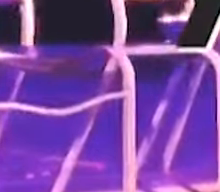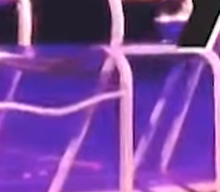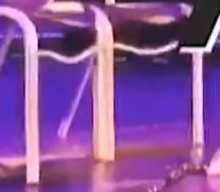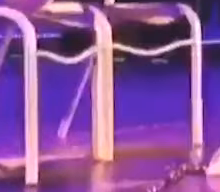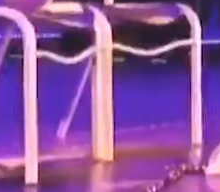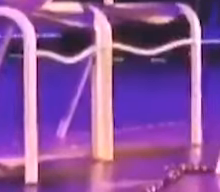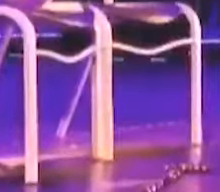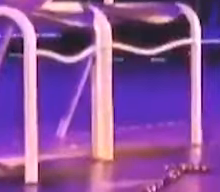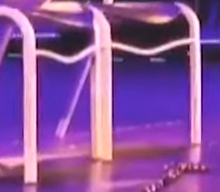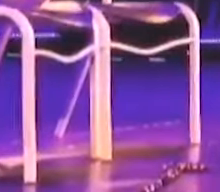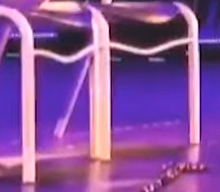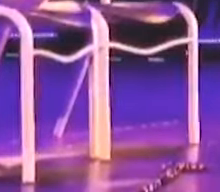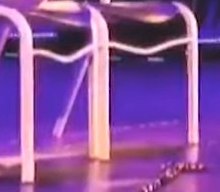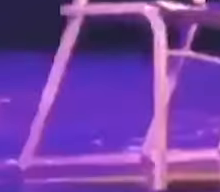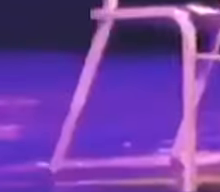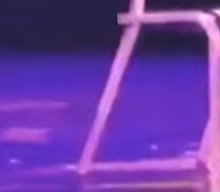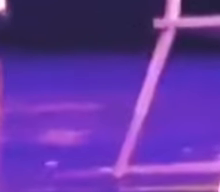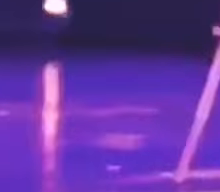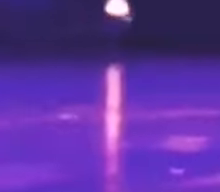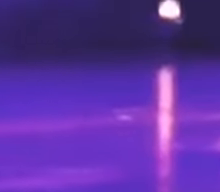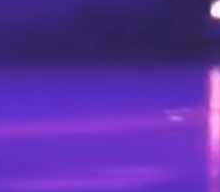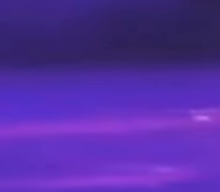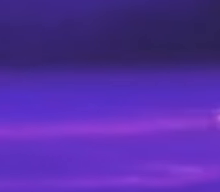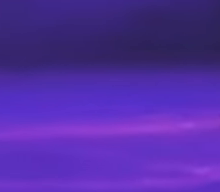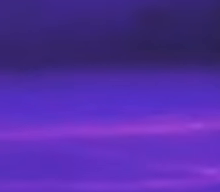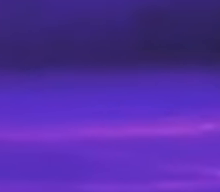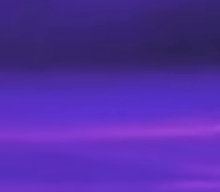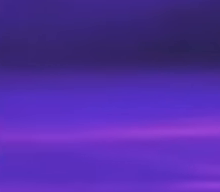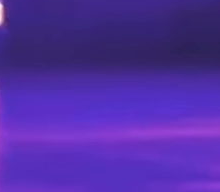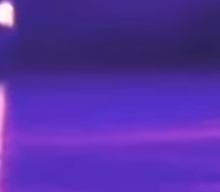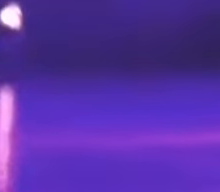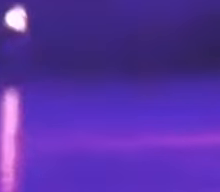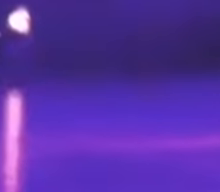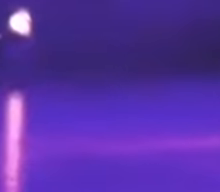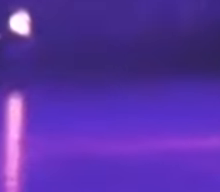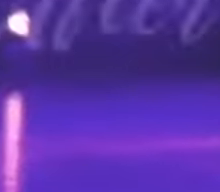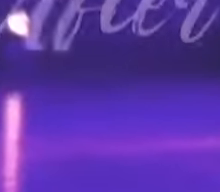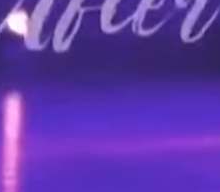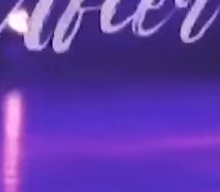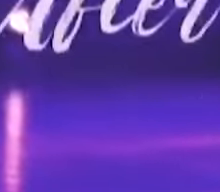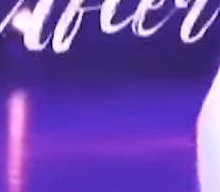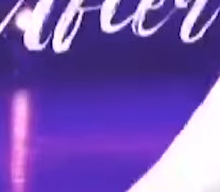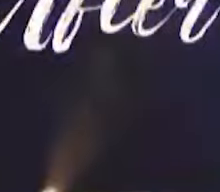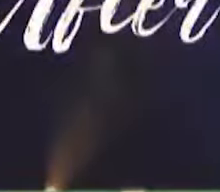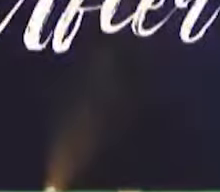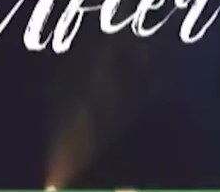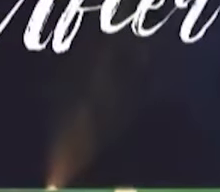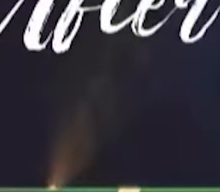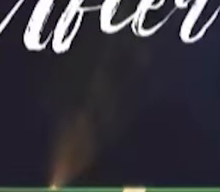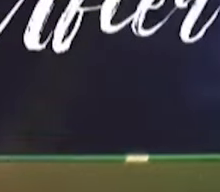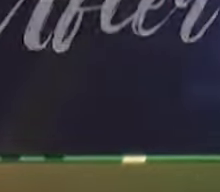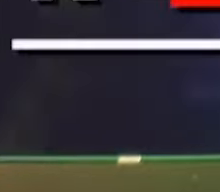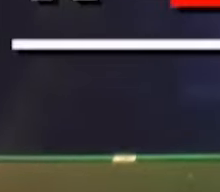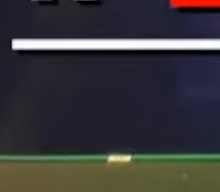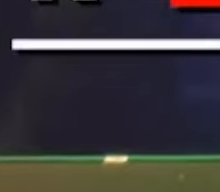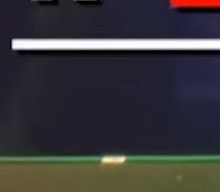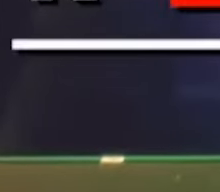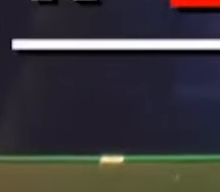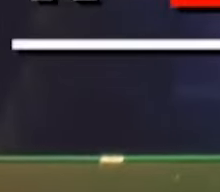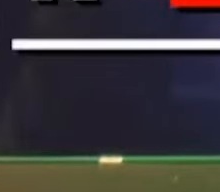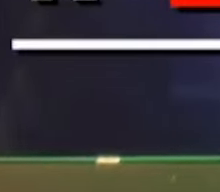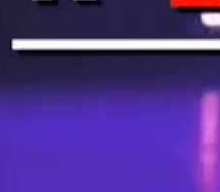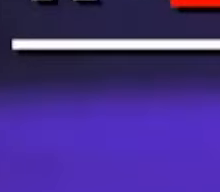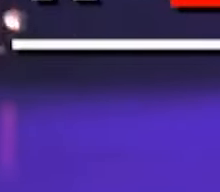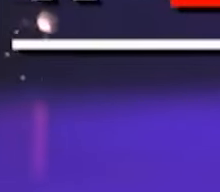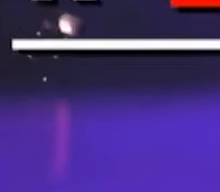774-5555. Shaguanas, you host the grand finale. The nation is coming for the Alternative After Carnival Festival, Sunday,